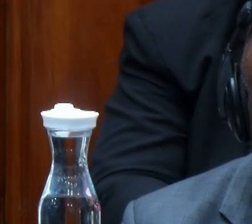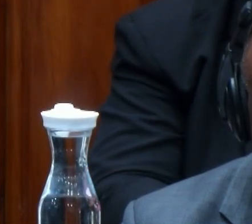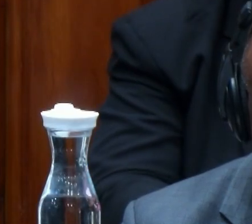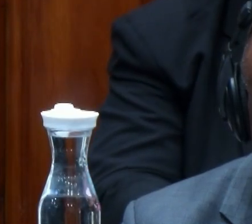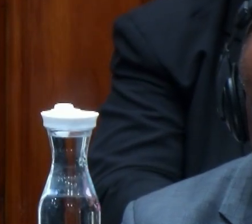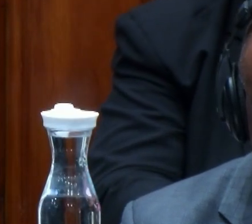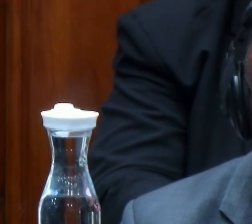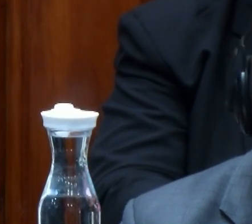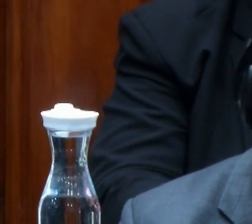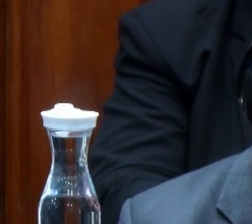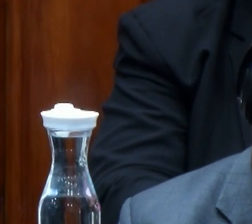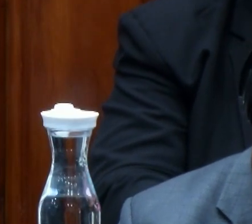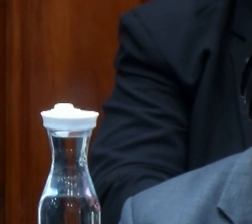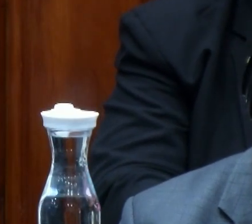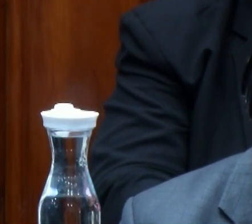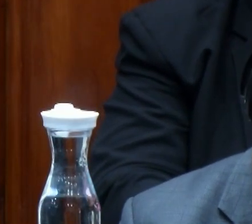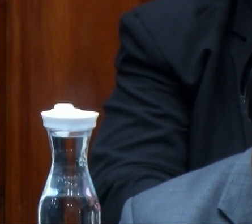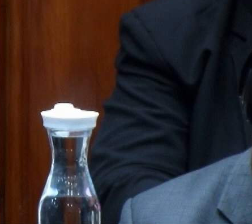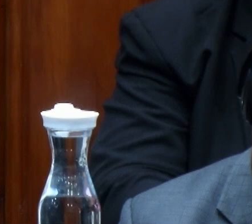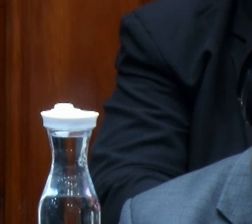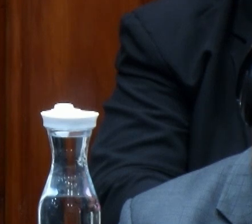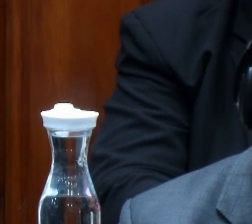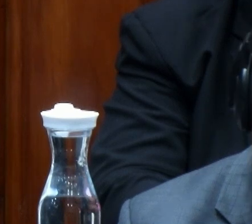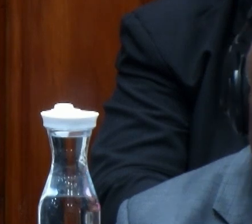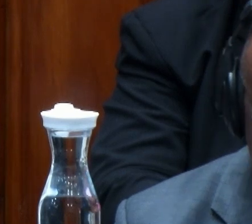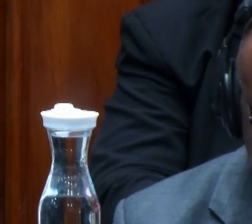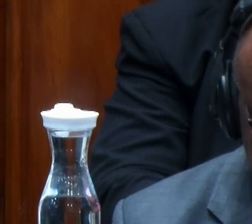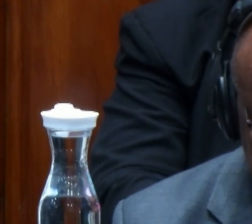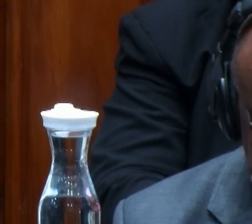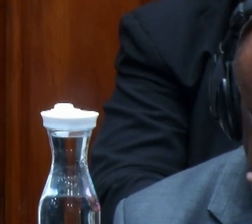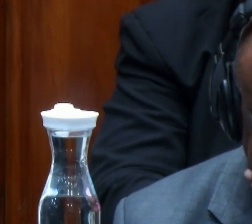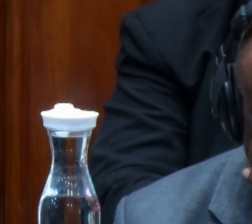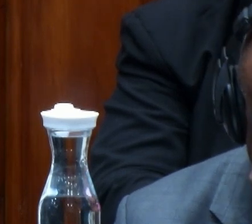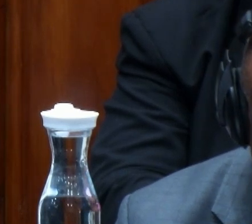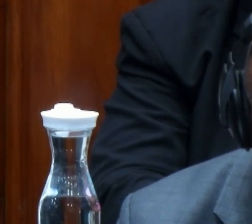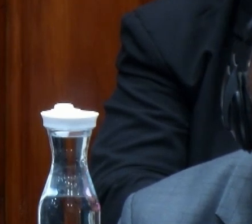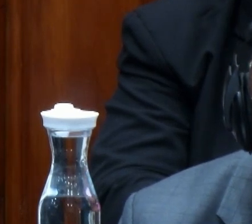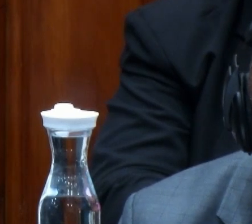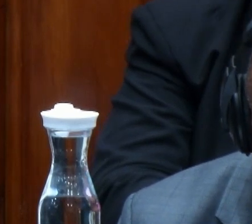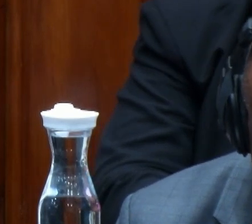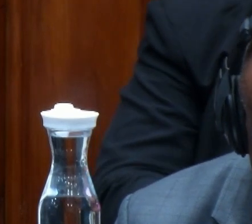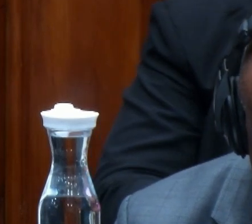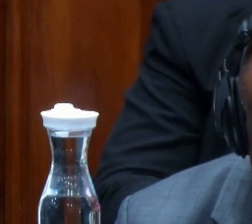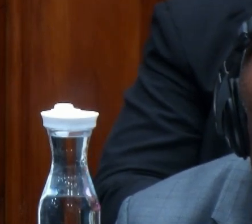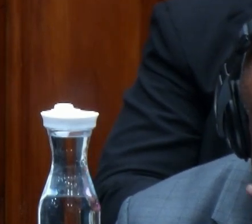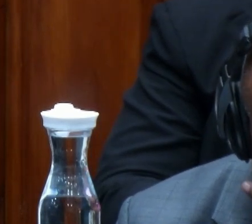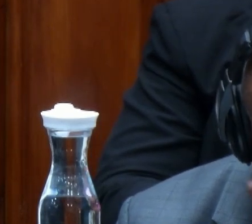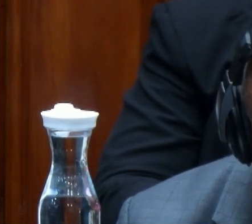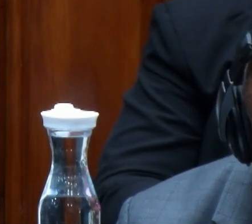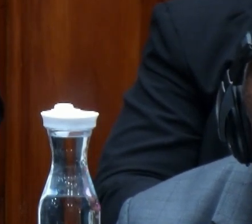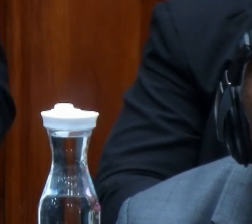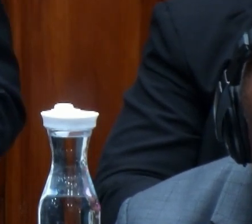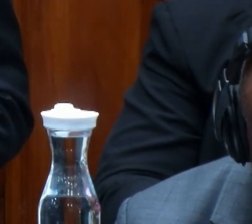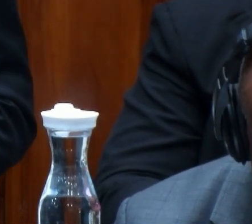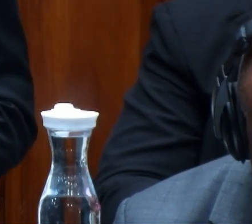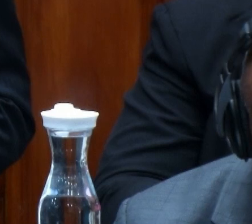to provide an update on the strategic initiatives undertaken by Fiji Airways, particularly through the establishment of the Fiji